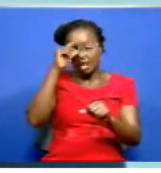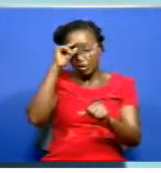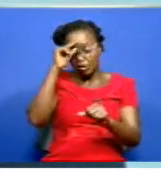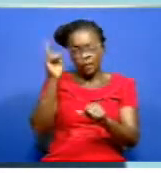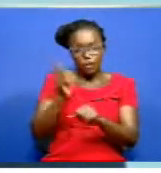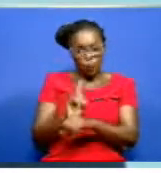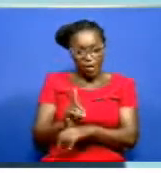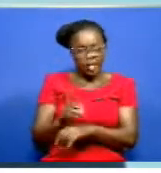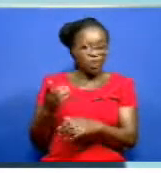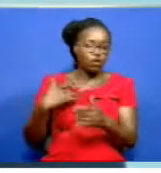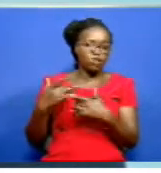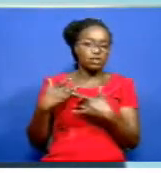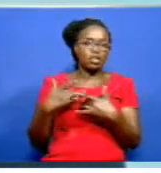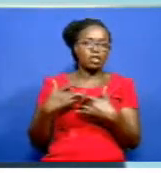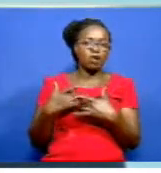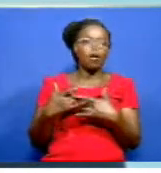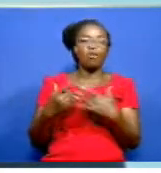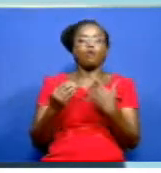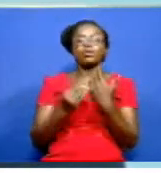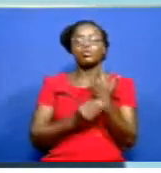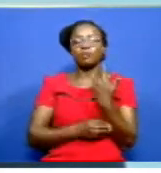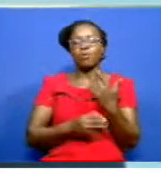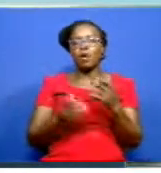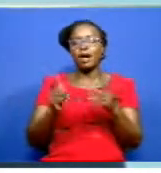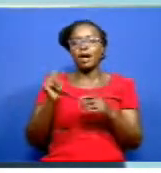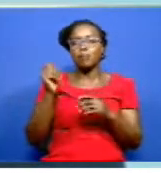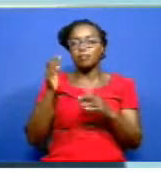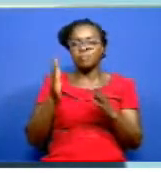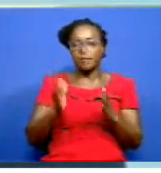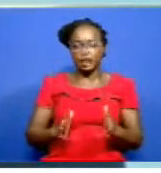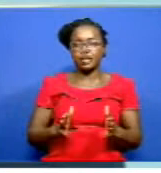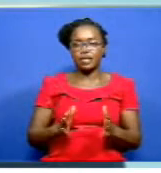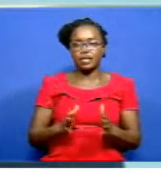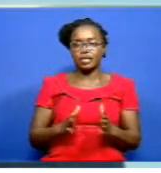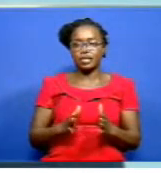concerned about local mwananchi? Trust me, if you walk